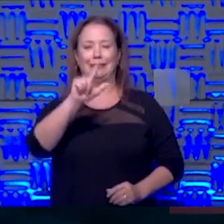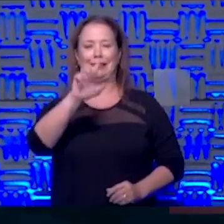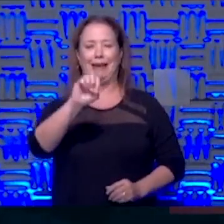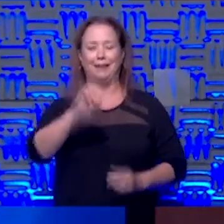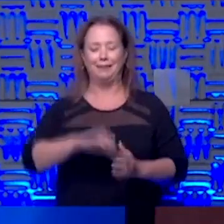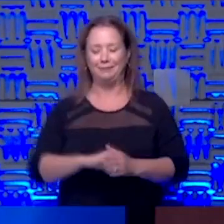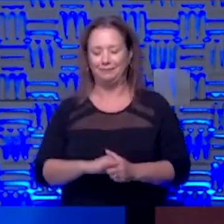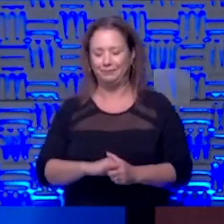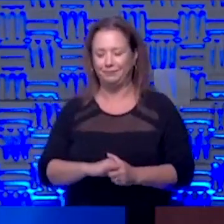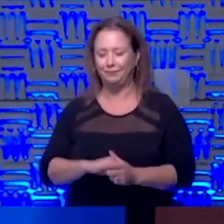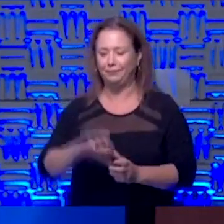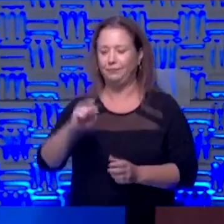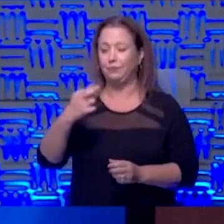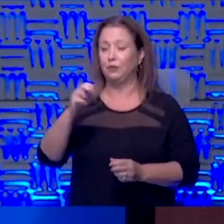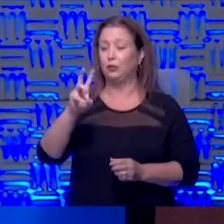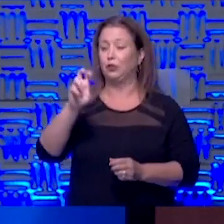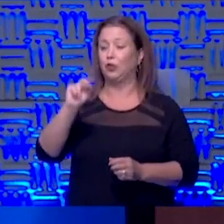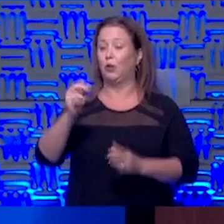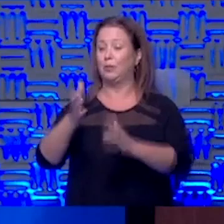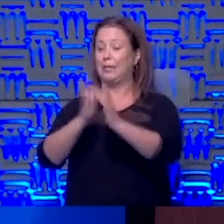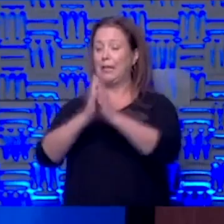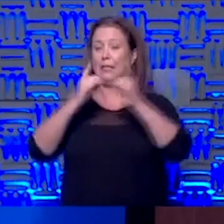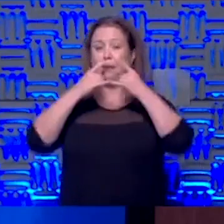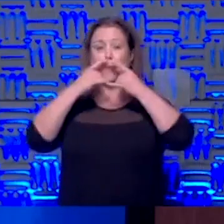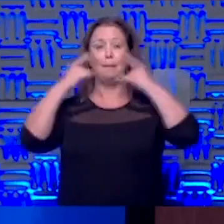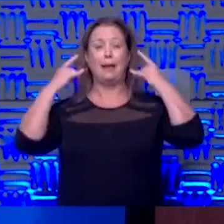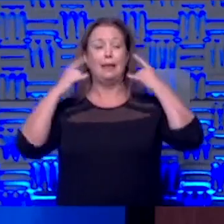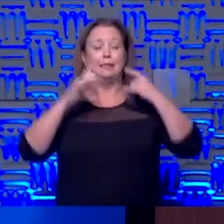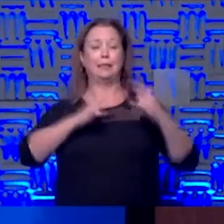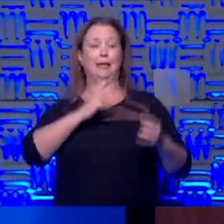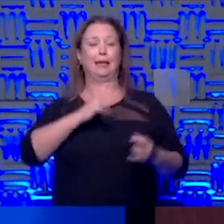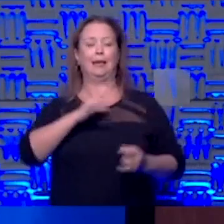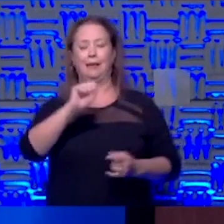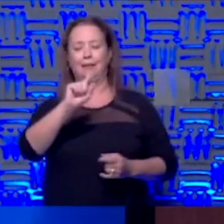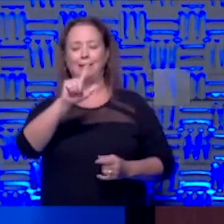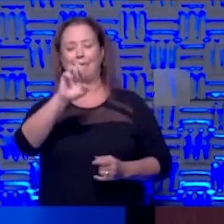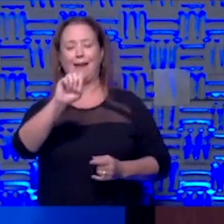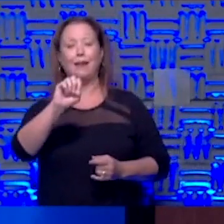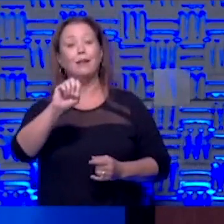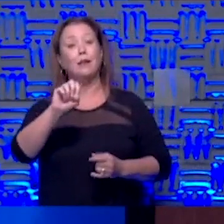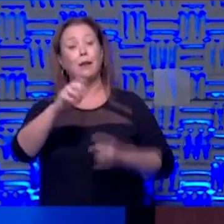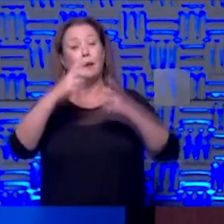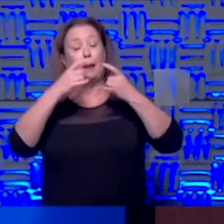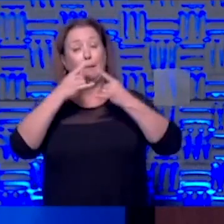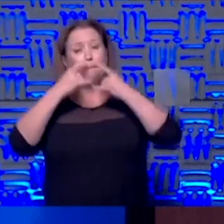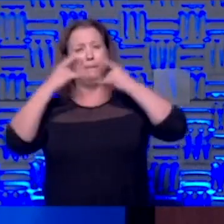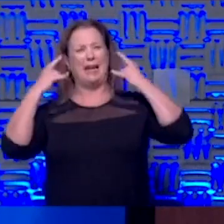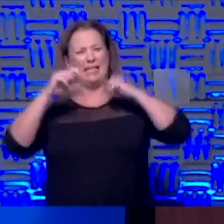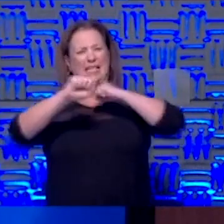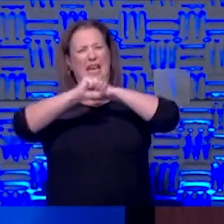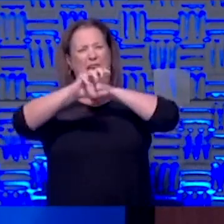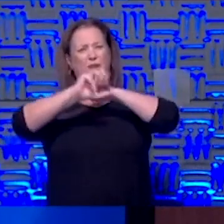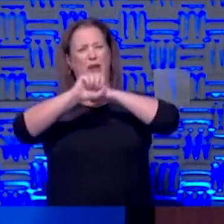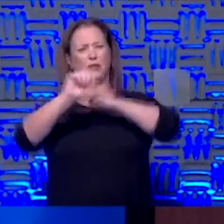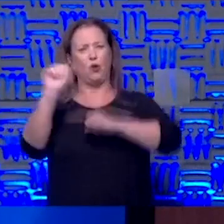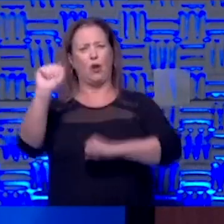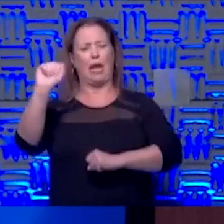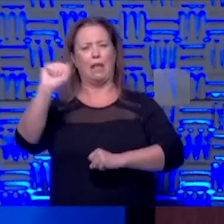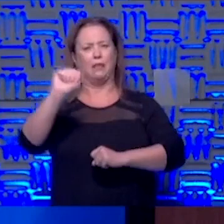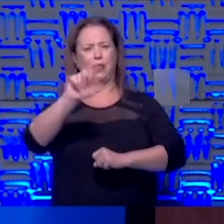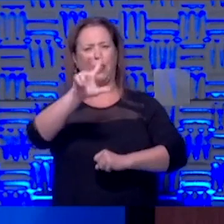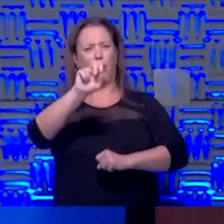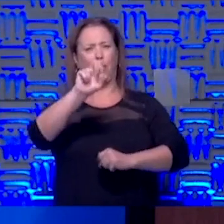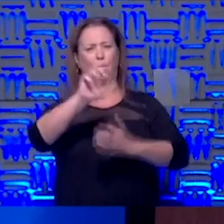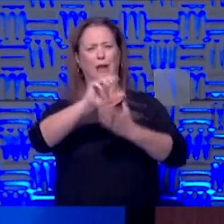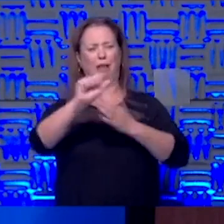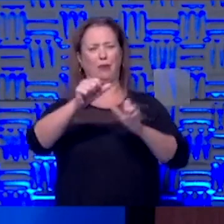Jill. Sean has a follow-up to the mask questions and being stylish and effective. He said there are masks advertised for athletes that are